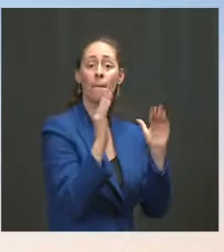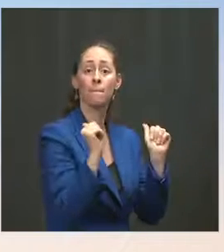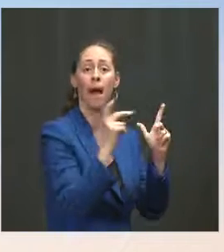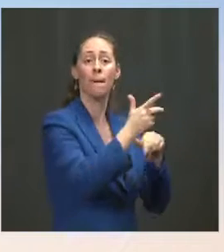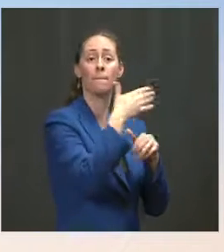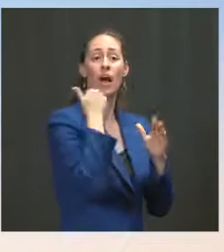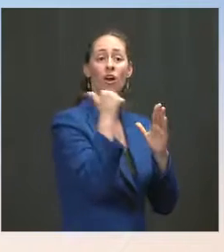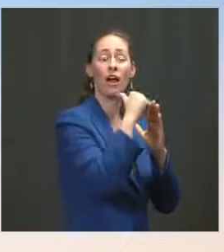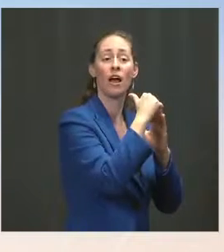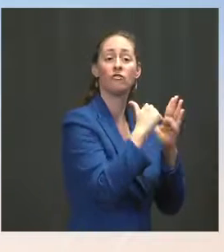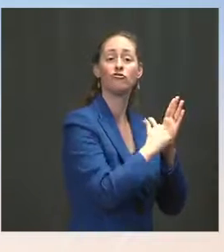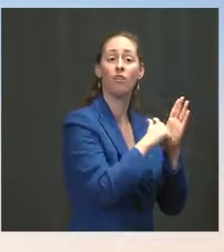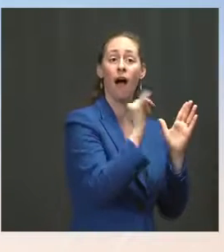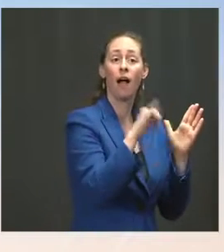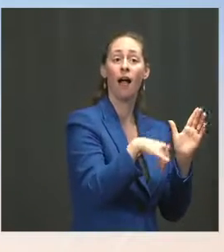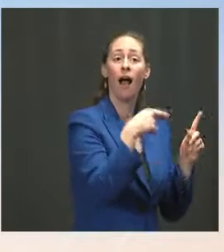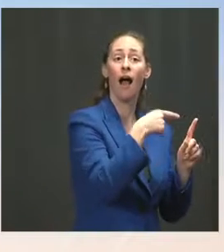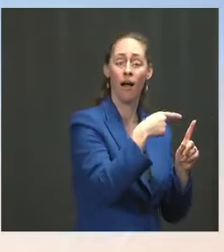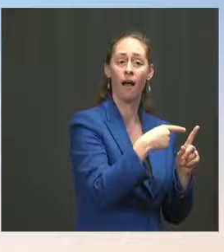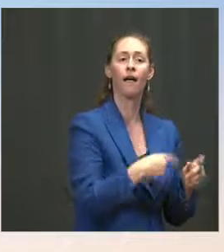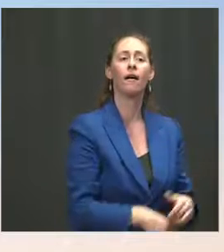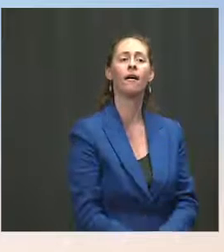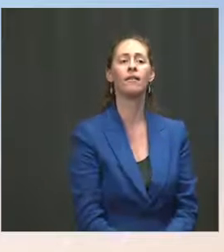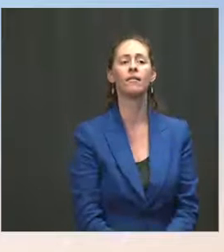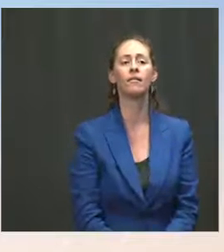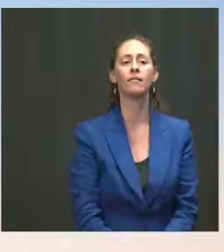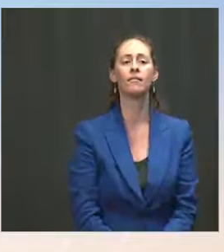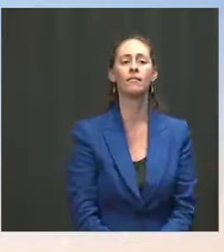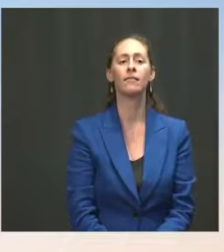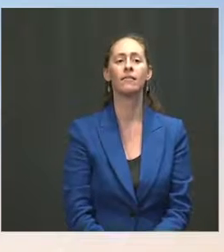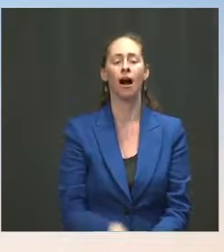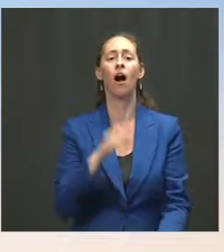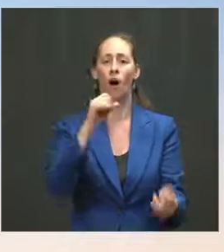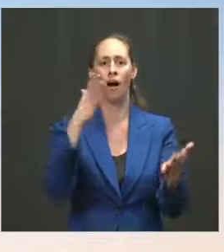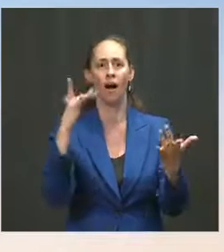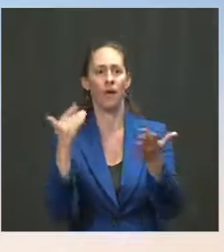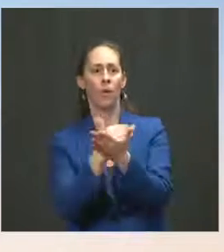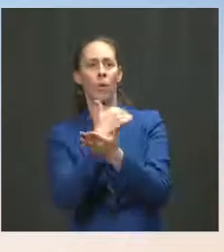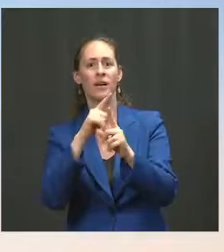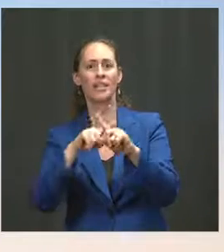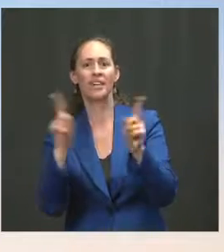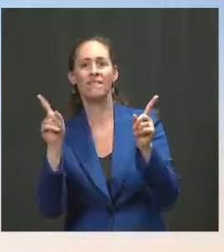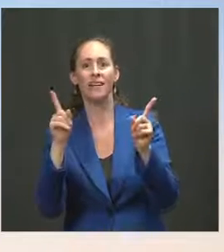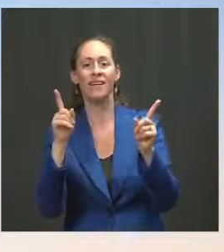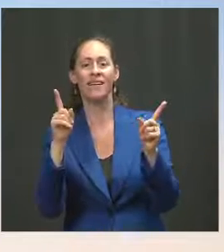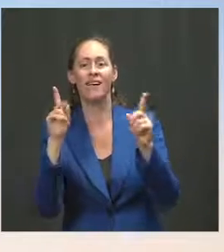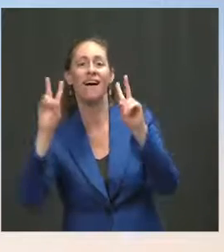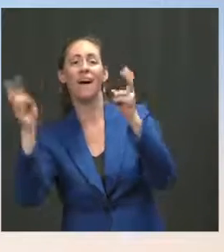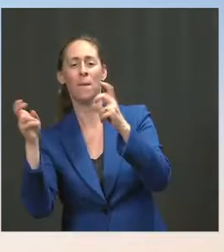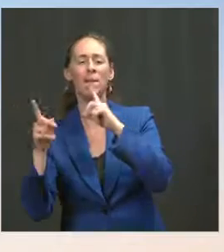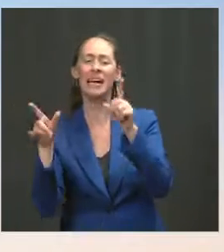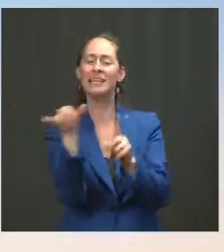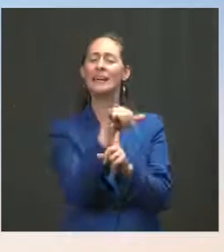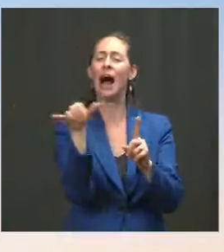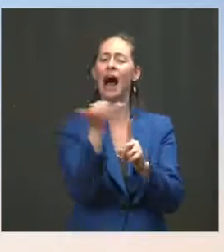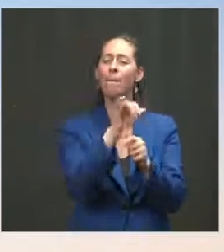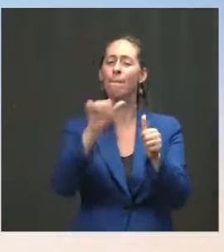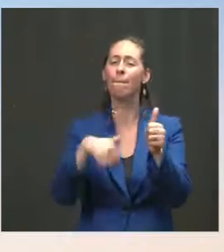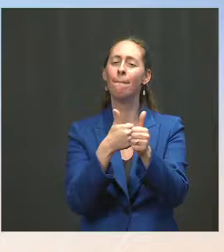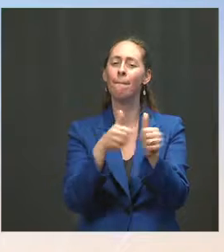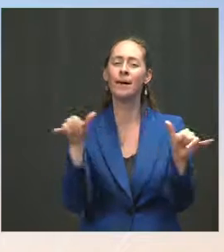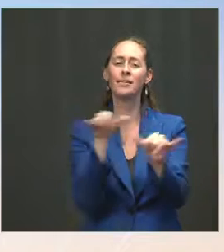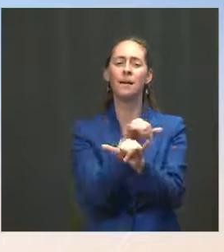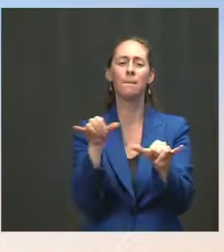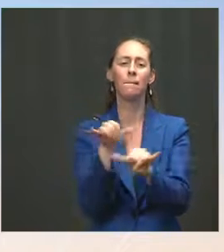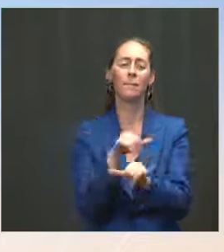agenda for working families. Build Back Better sounds better, but what it will actually do, and we have a report that just went out or should be going out from